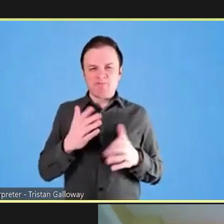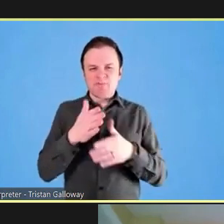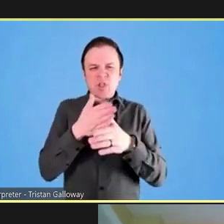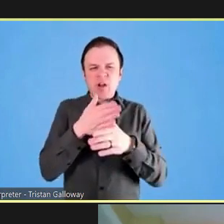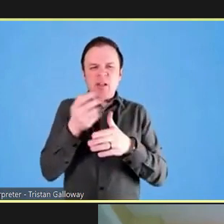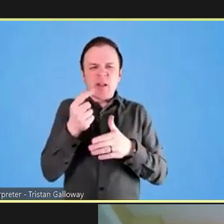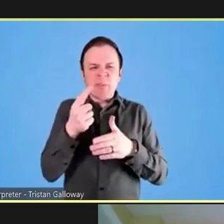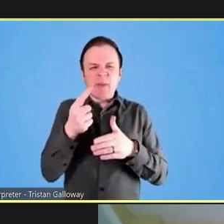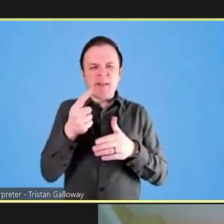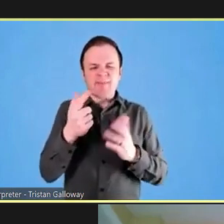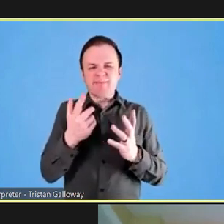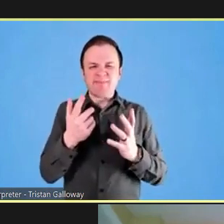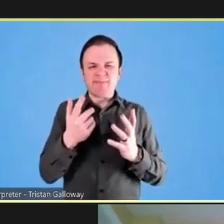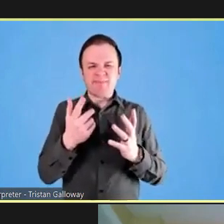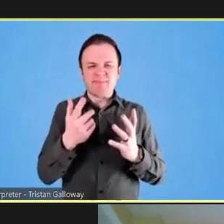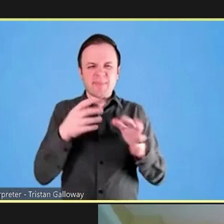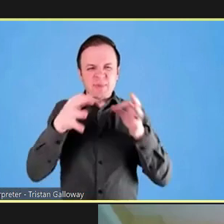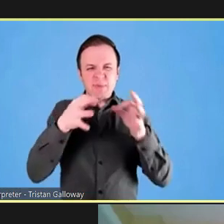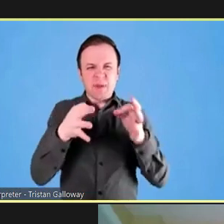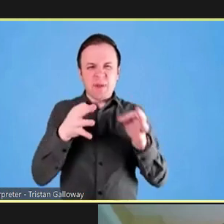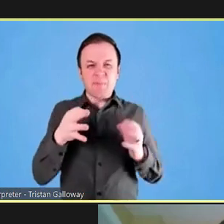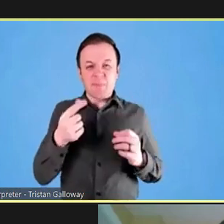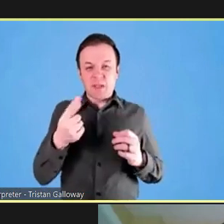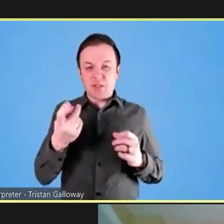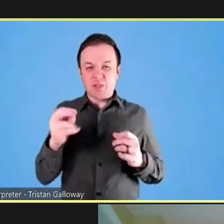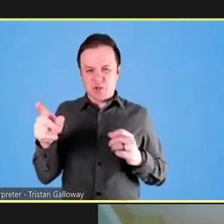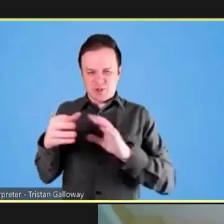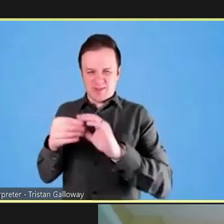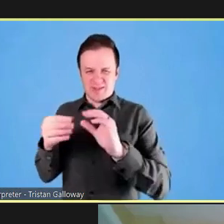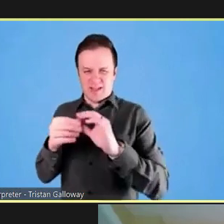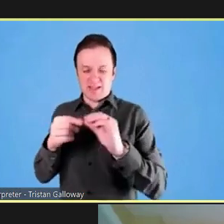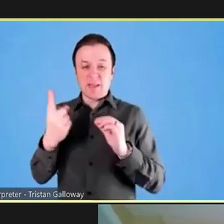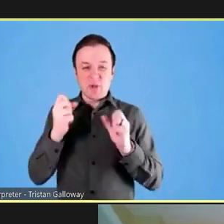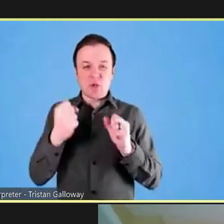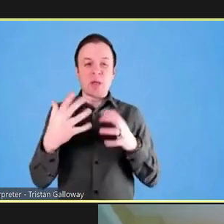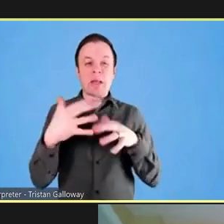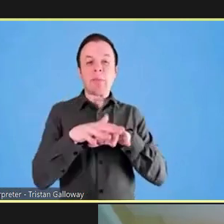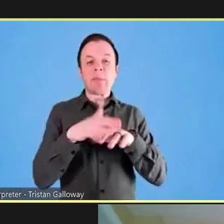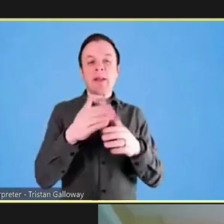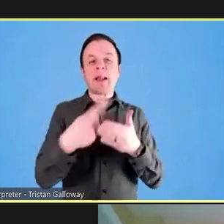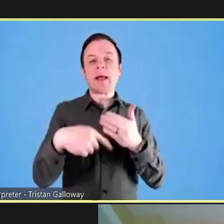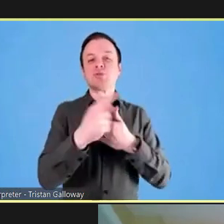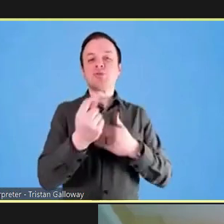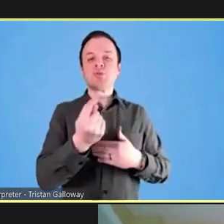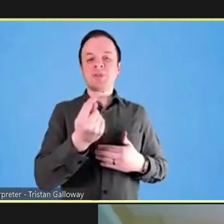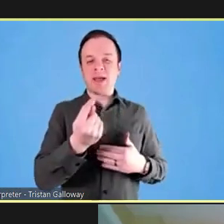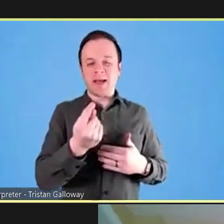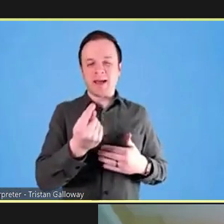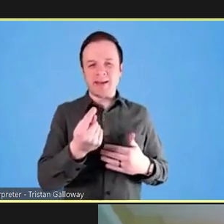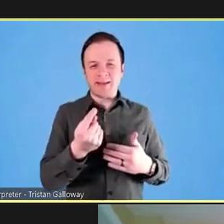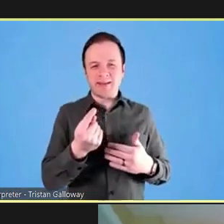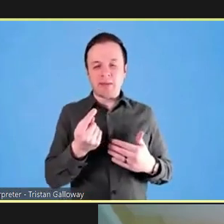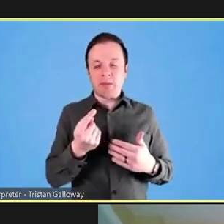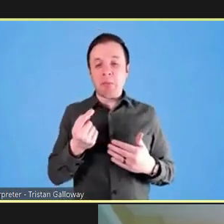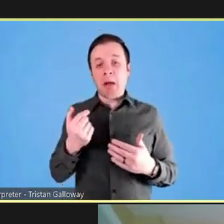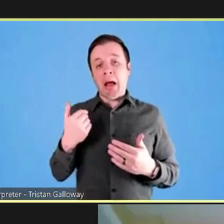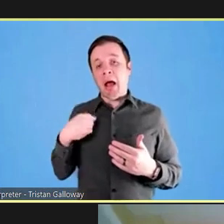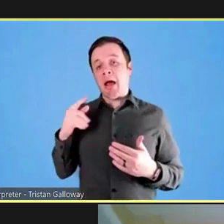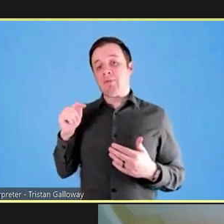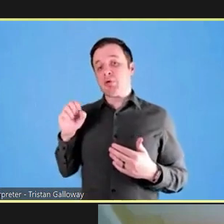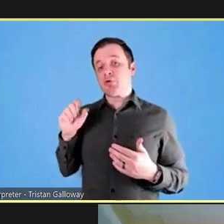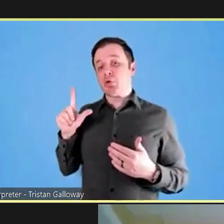on the front end to say, as Ginger likes to say, something you can implement next Tuesday. Here's a tool